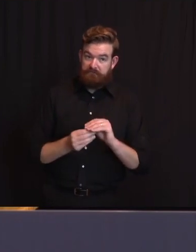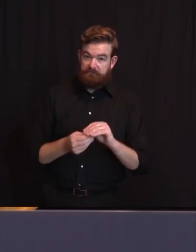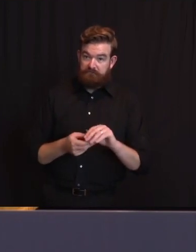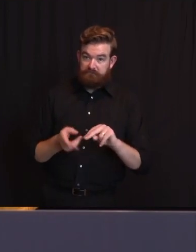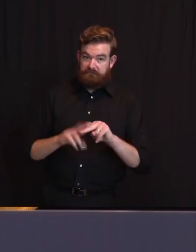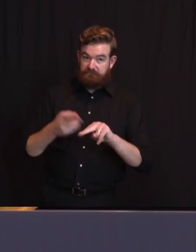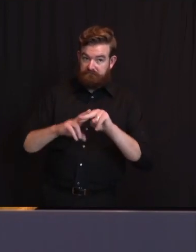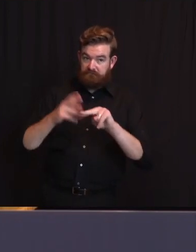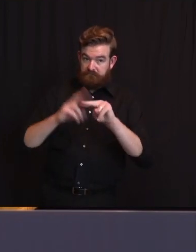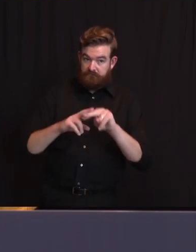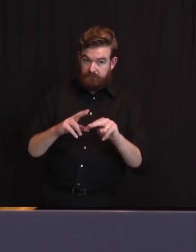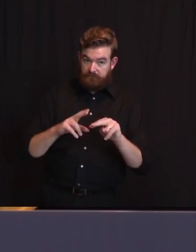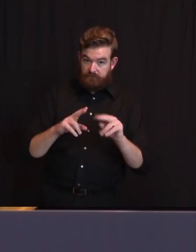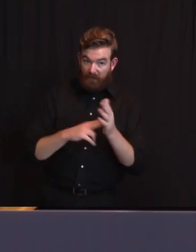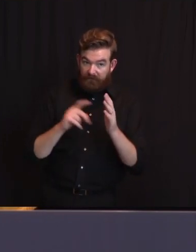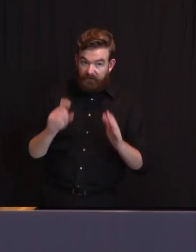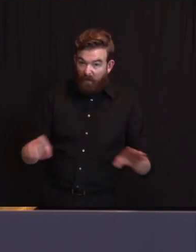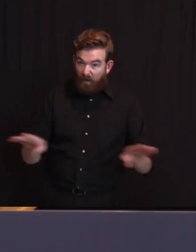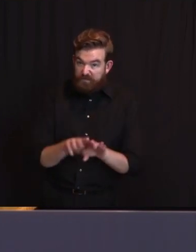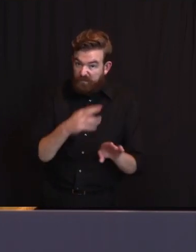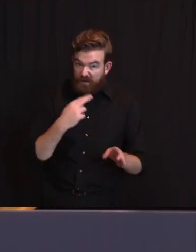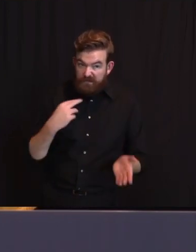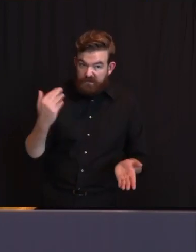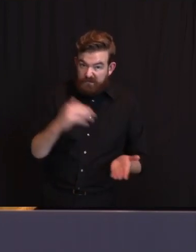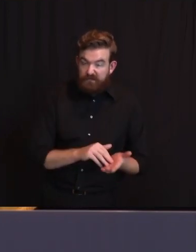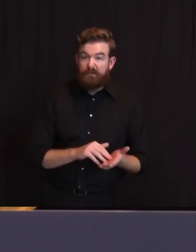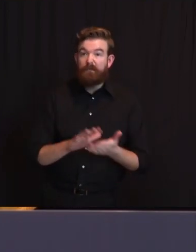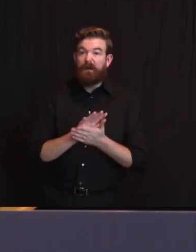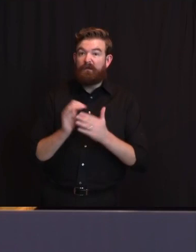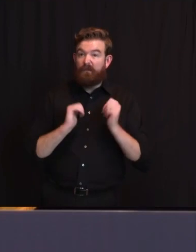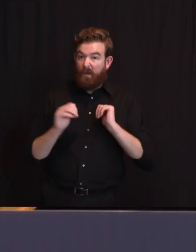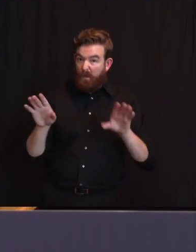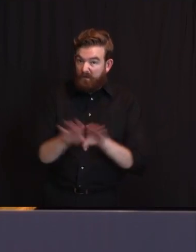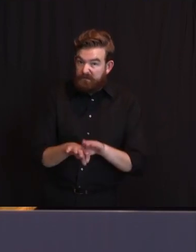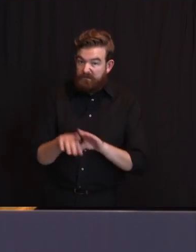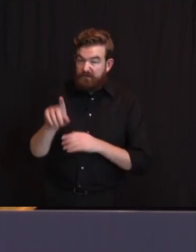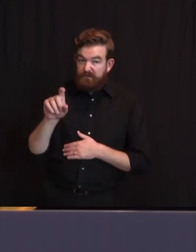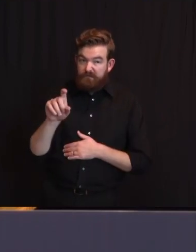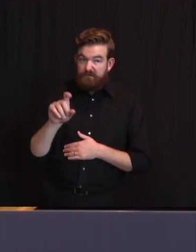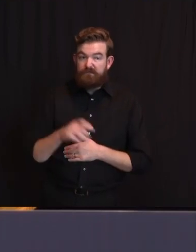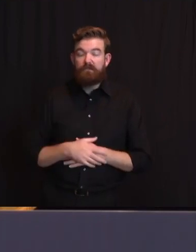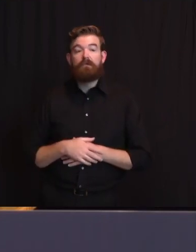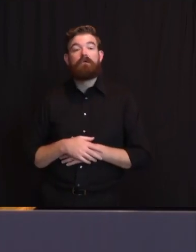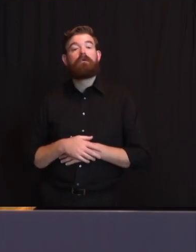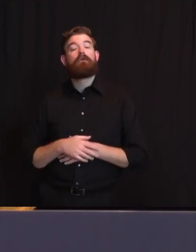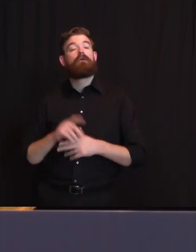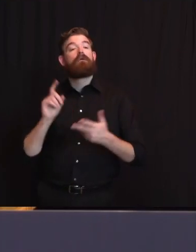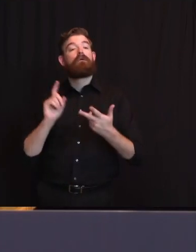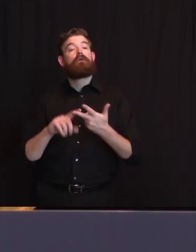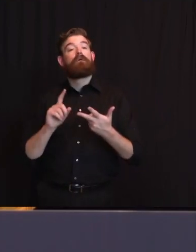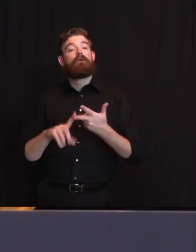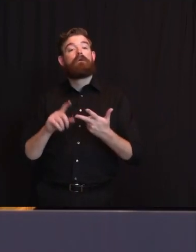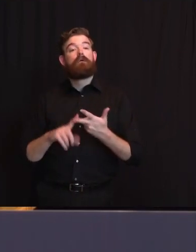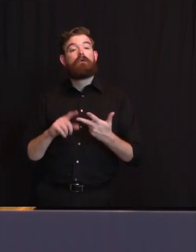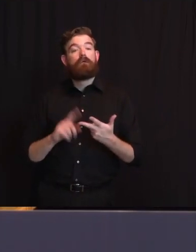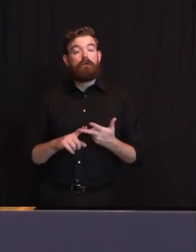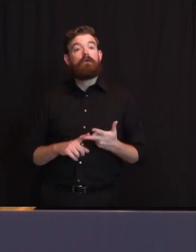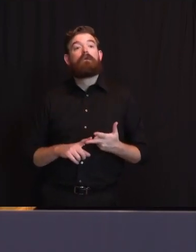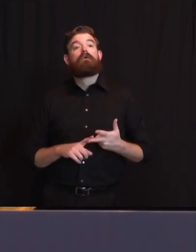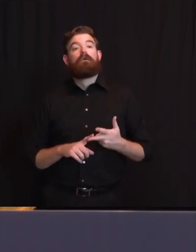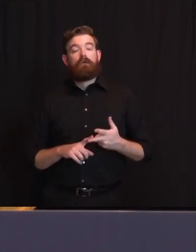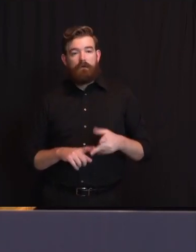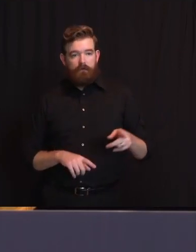Can we get the names of the 180 districts that had their school reopening plans returned for revision And will those districts still be able to reopen if their plans are